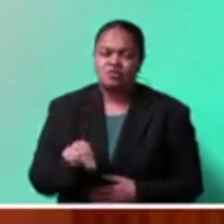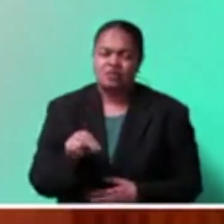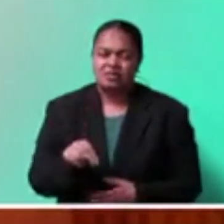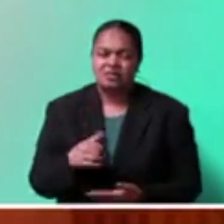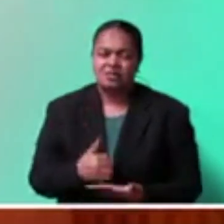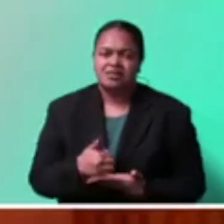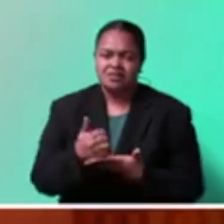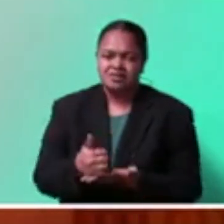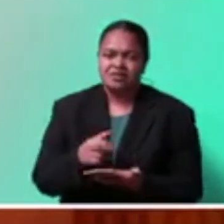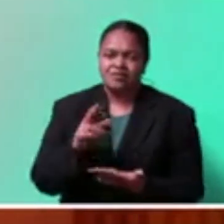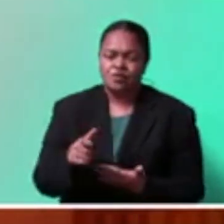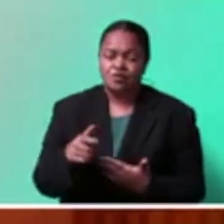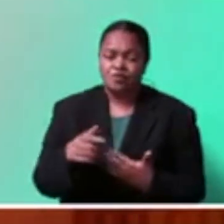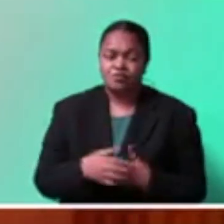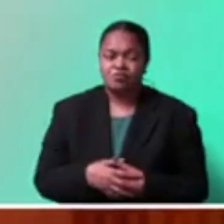assistance when it comes to